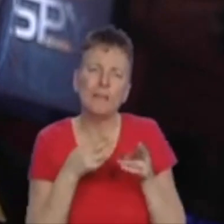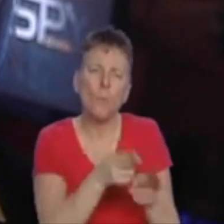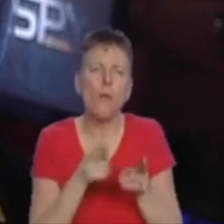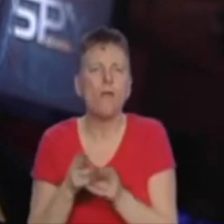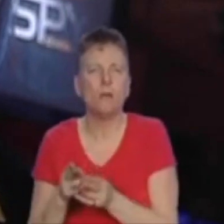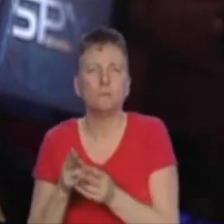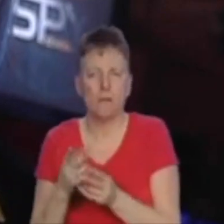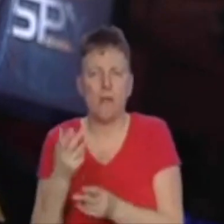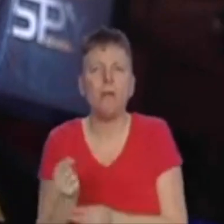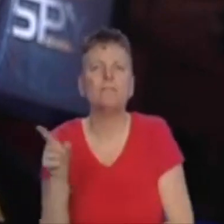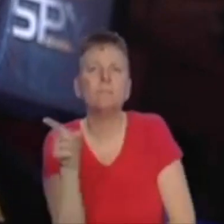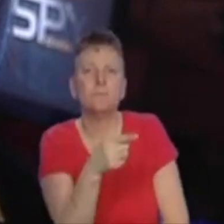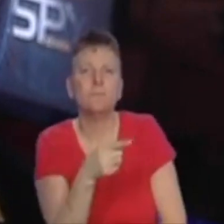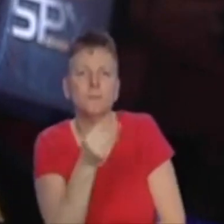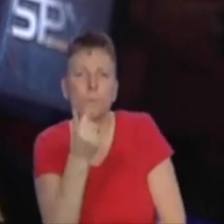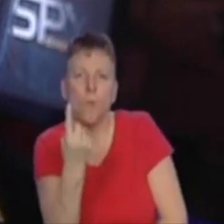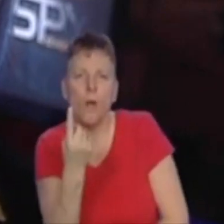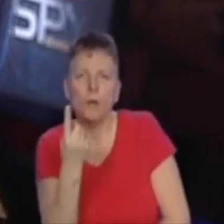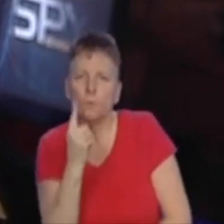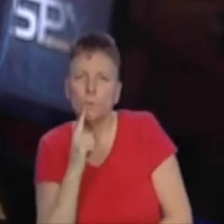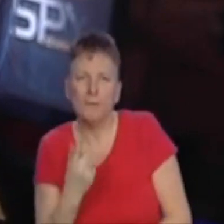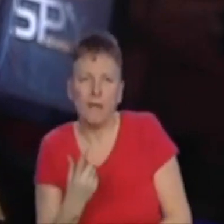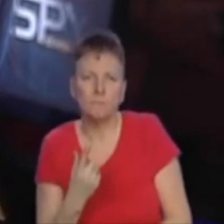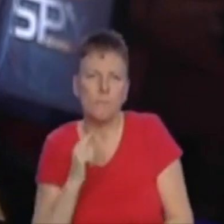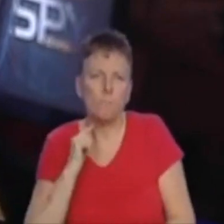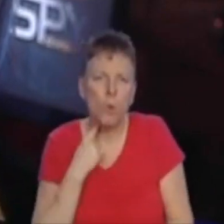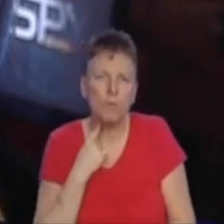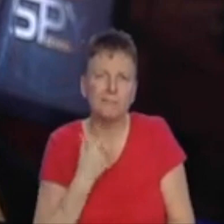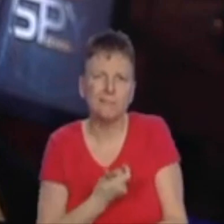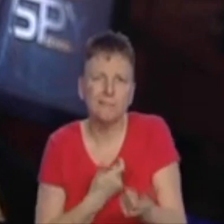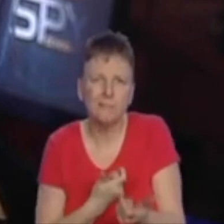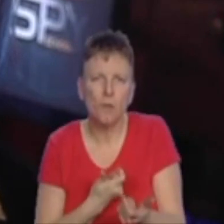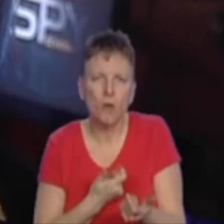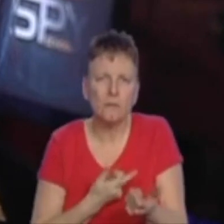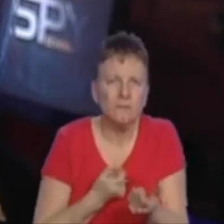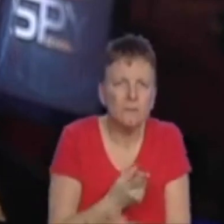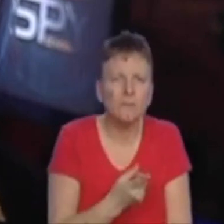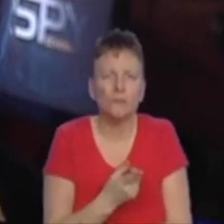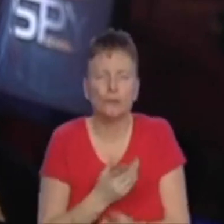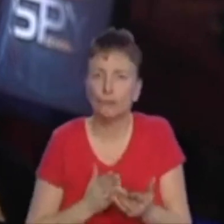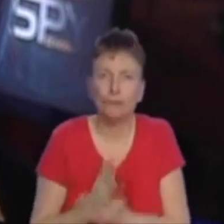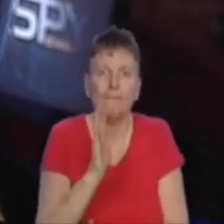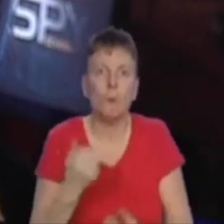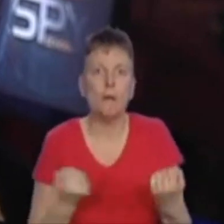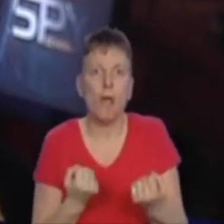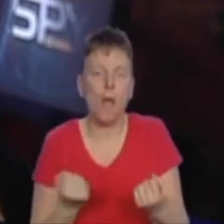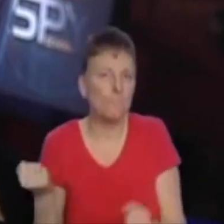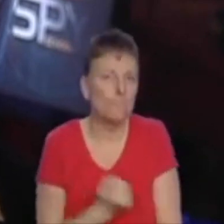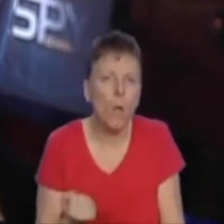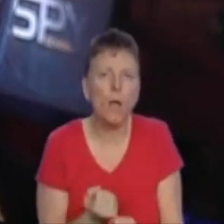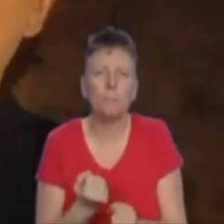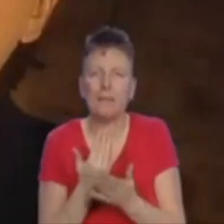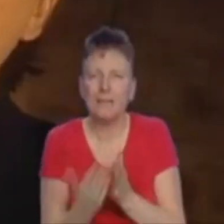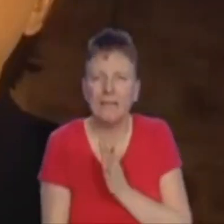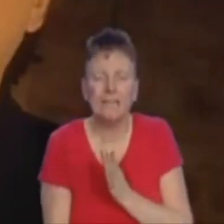Bogdan Stashinsky to the more straightforward car bomb. A clean kill is all important, and the assassin must have a straightforward escape